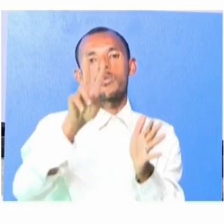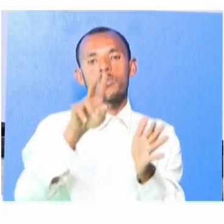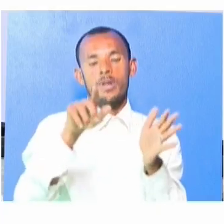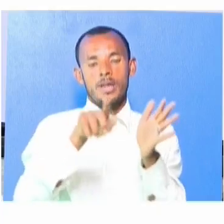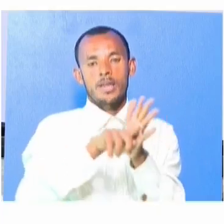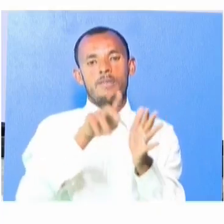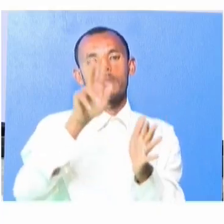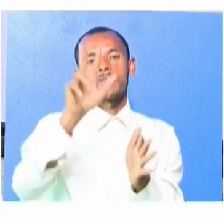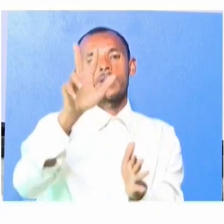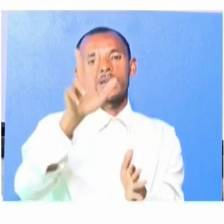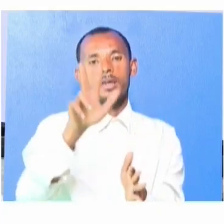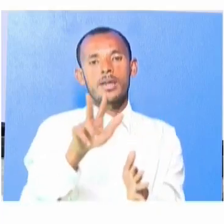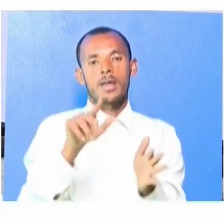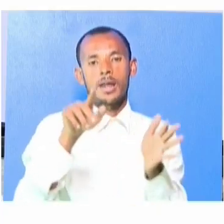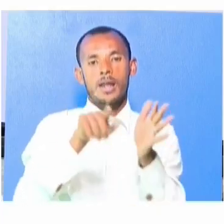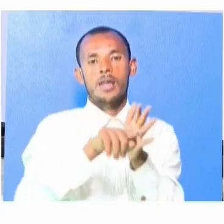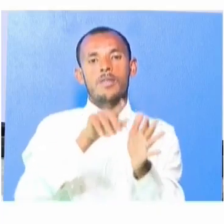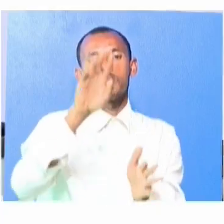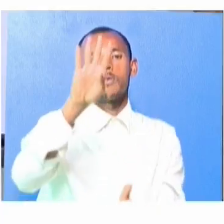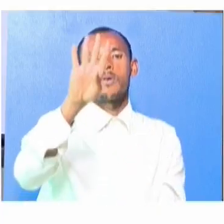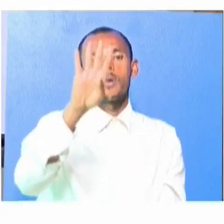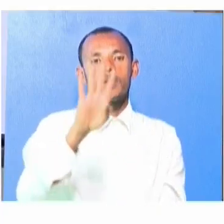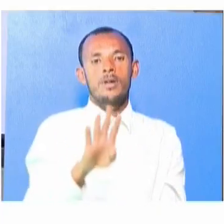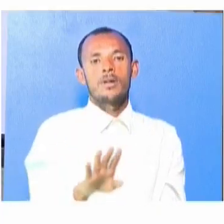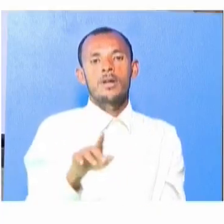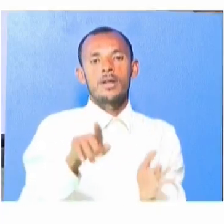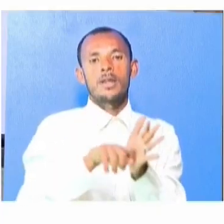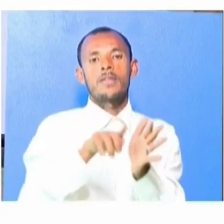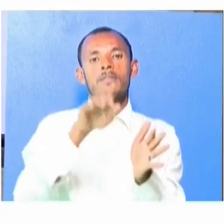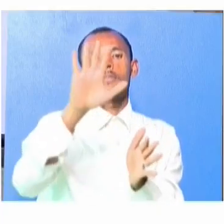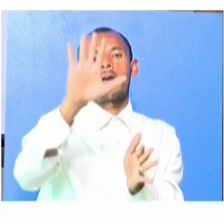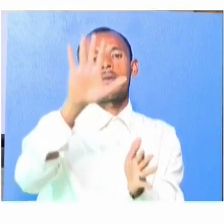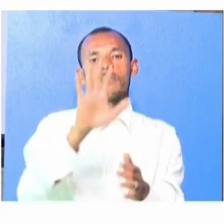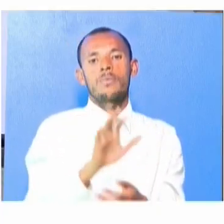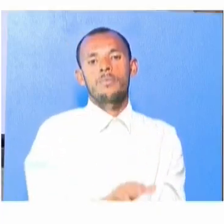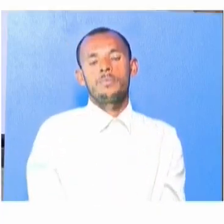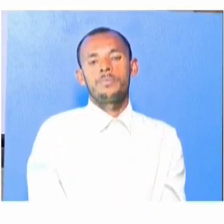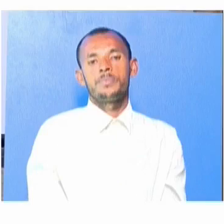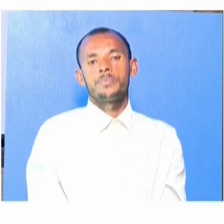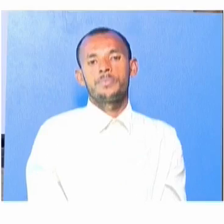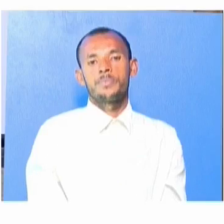-3, -4, -5,